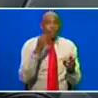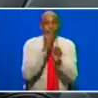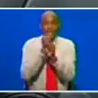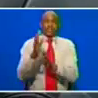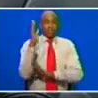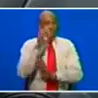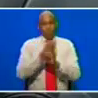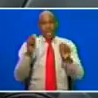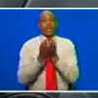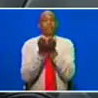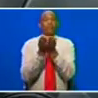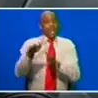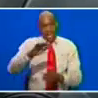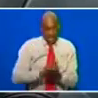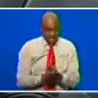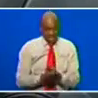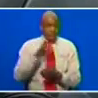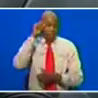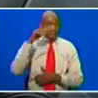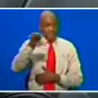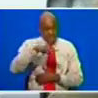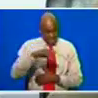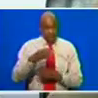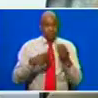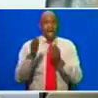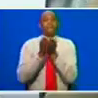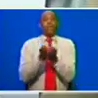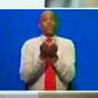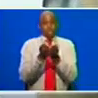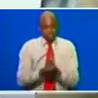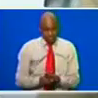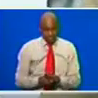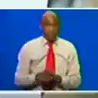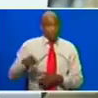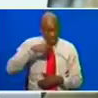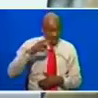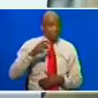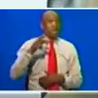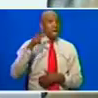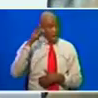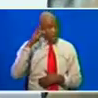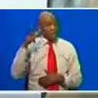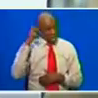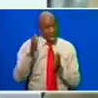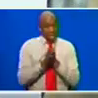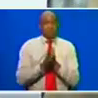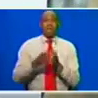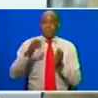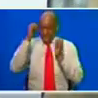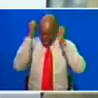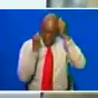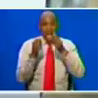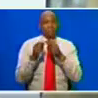security in the coastal region. We have had the Marine Police for quite a number of